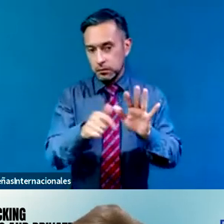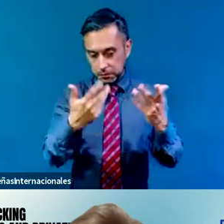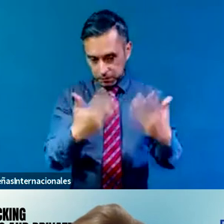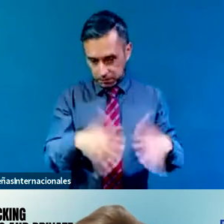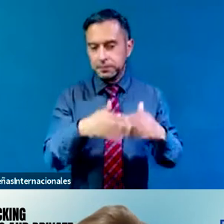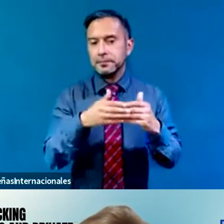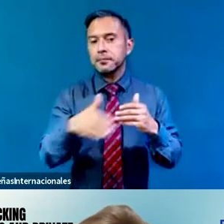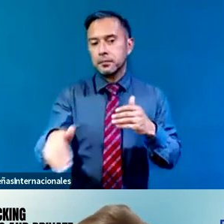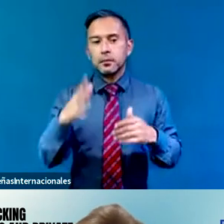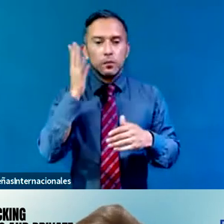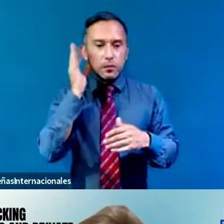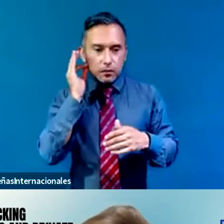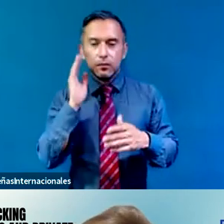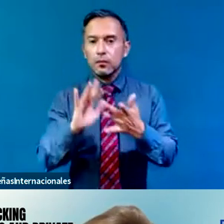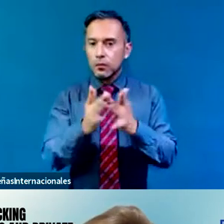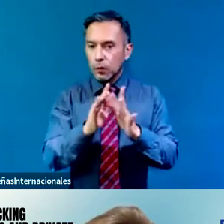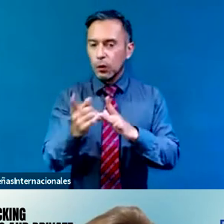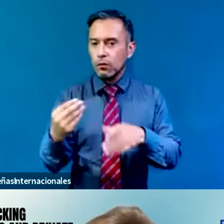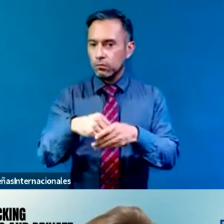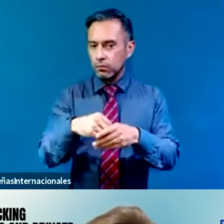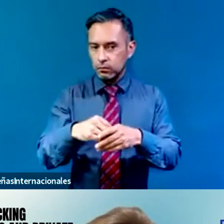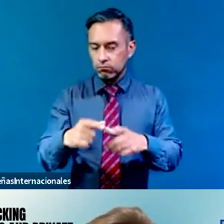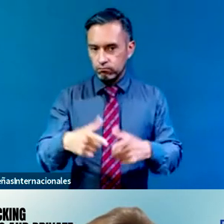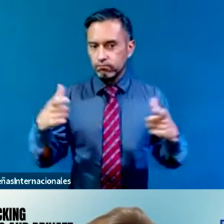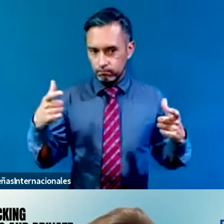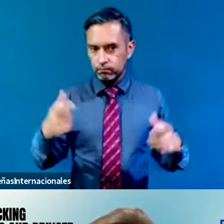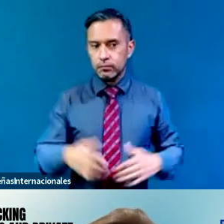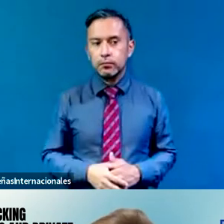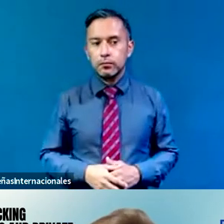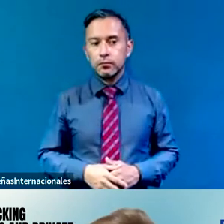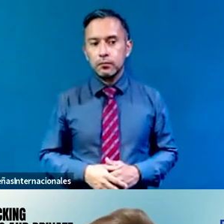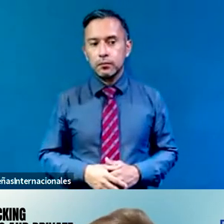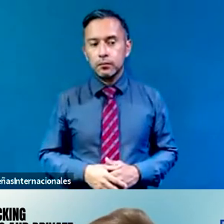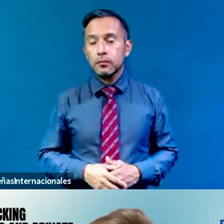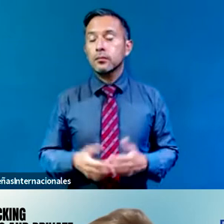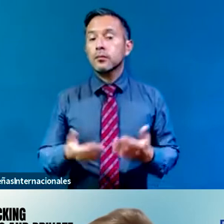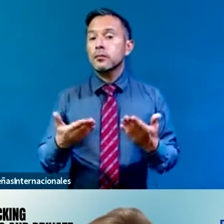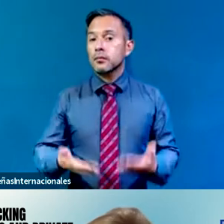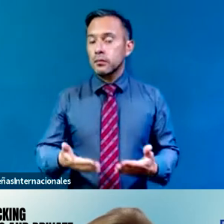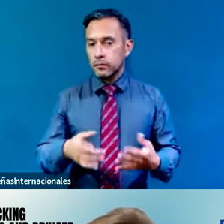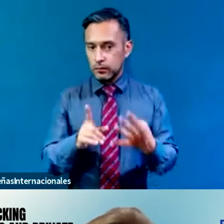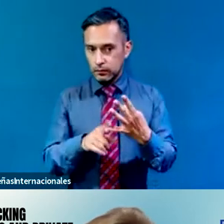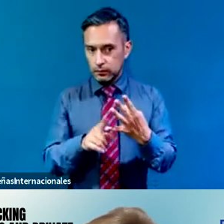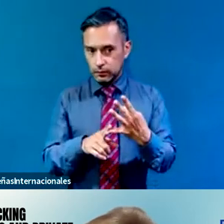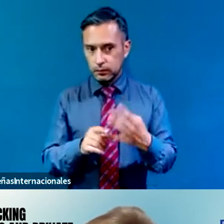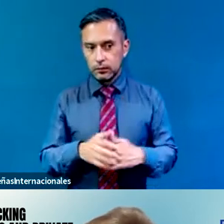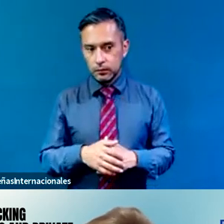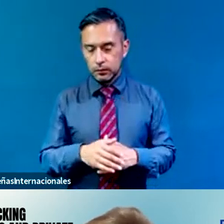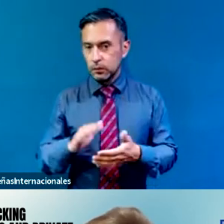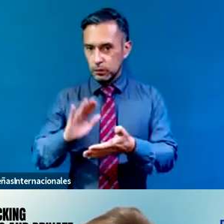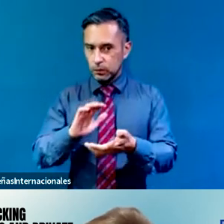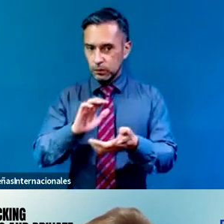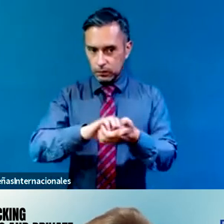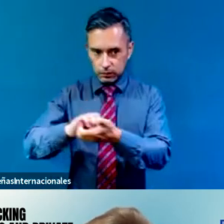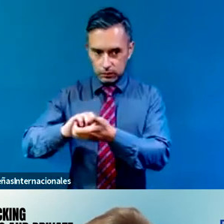Now to come just to the four points of the Economic Justice and Rights Action Coalition. These all points are